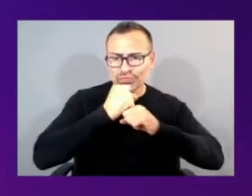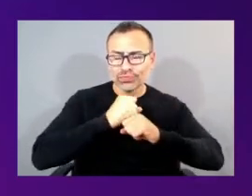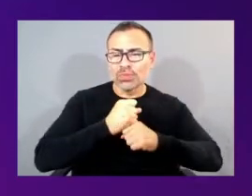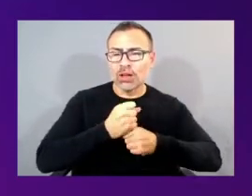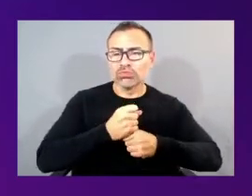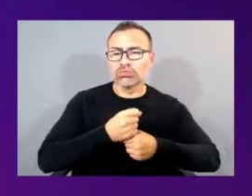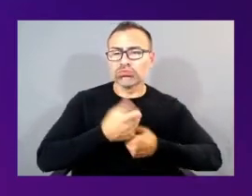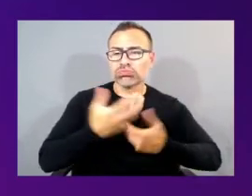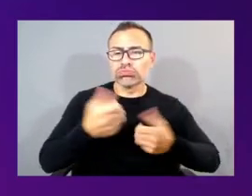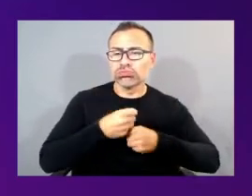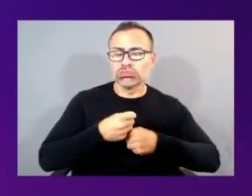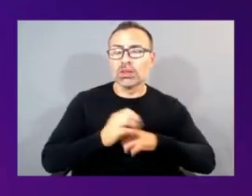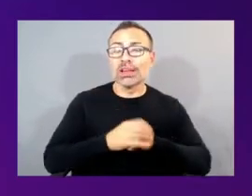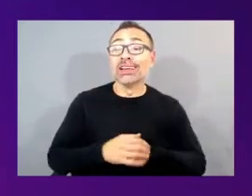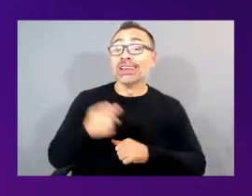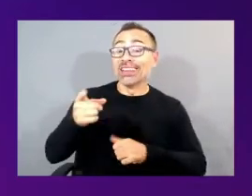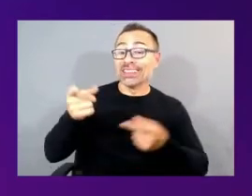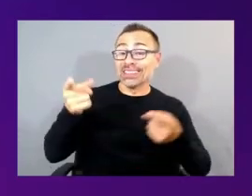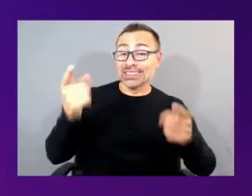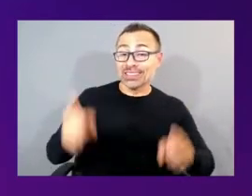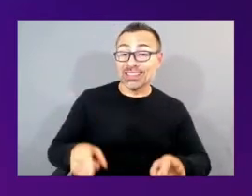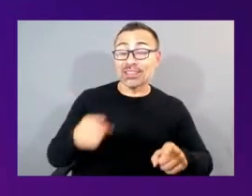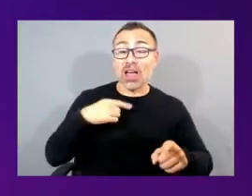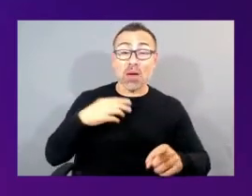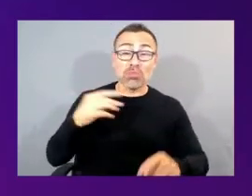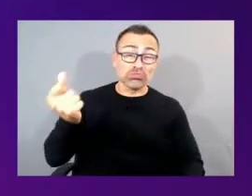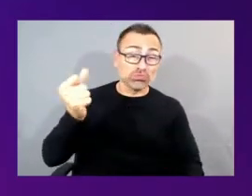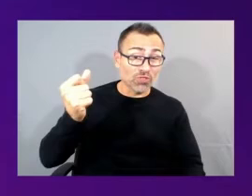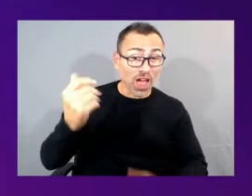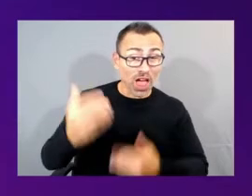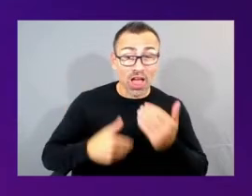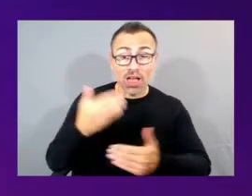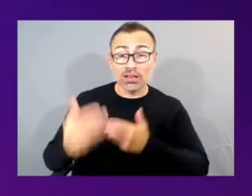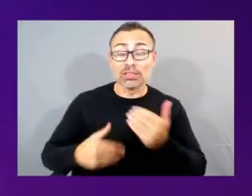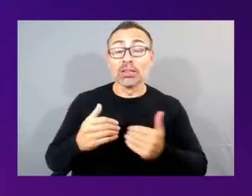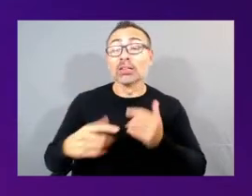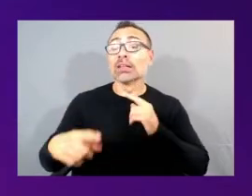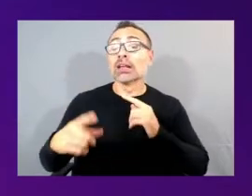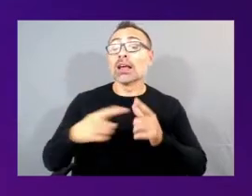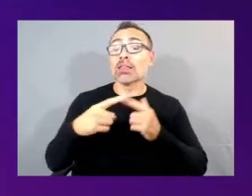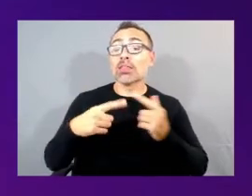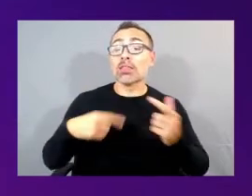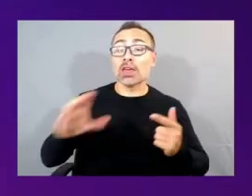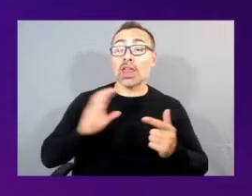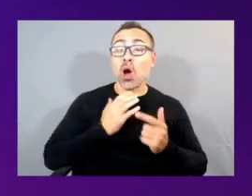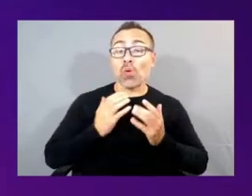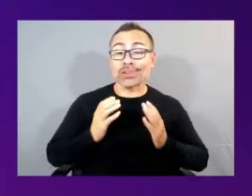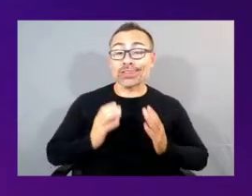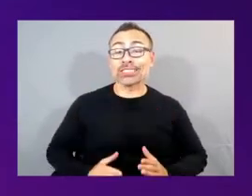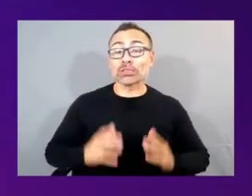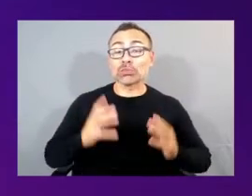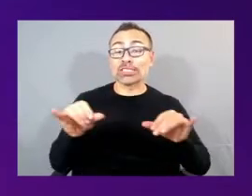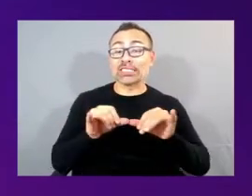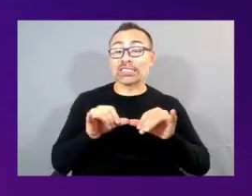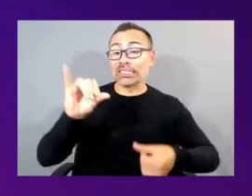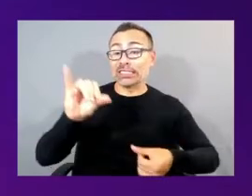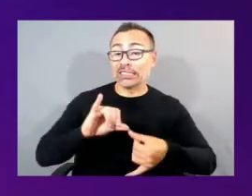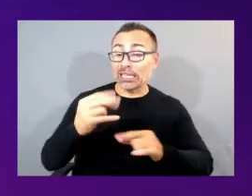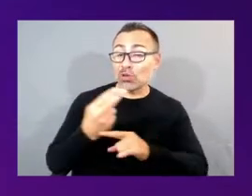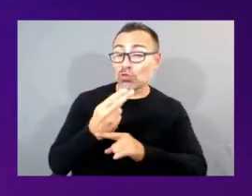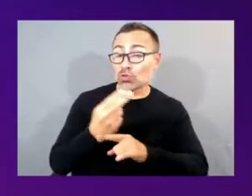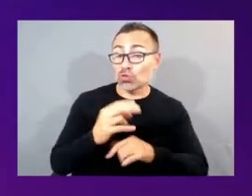very fast. And after that, we also allow enterprise customers to securely scale those use cases and proof